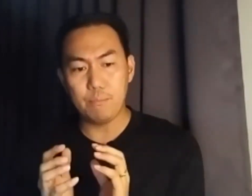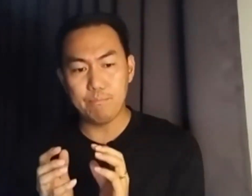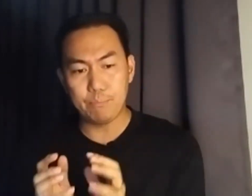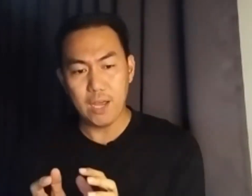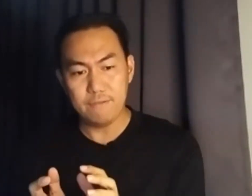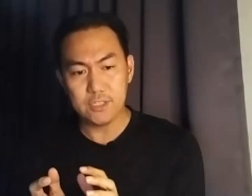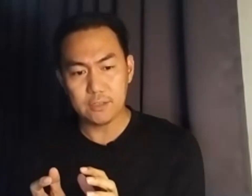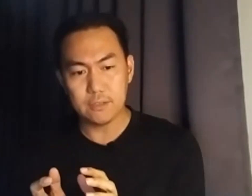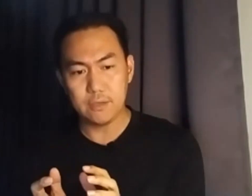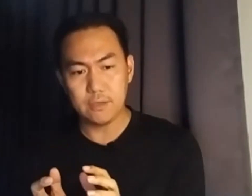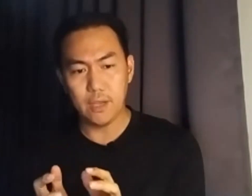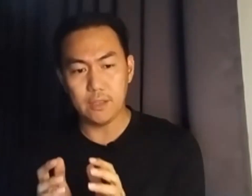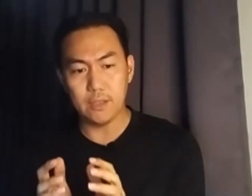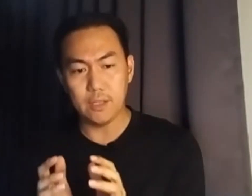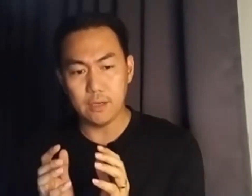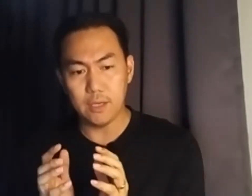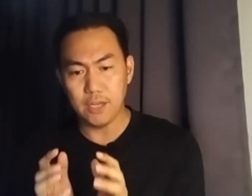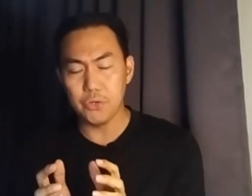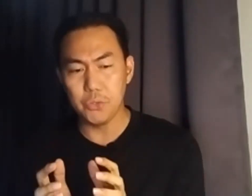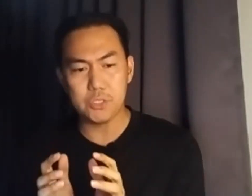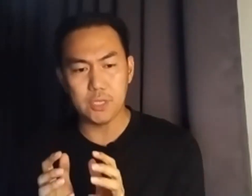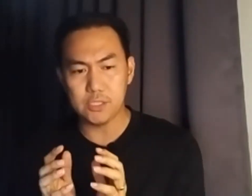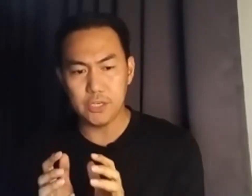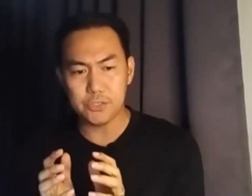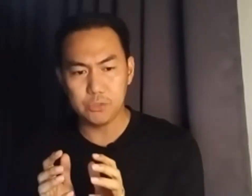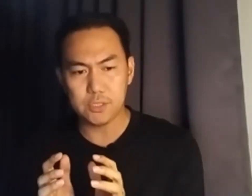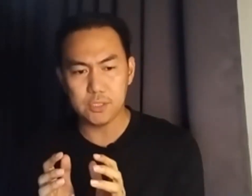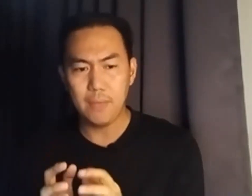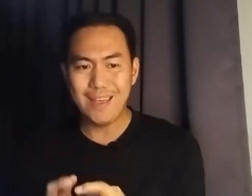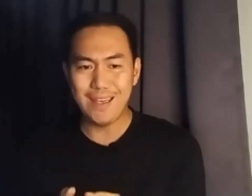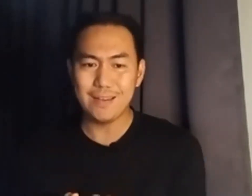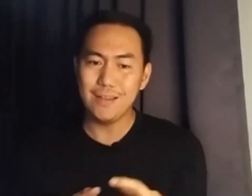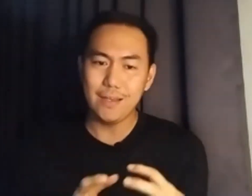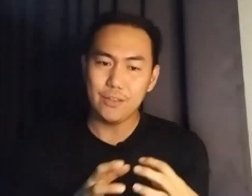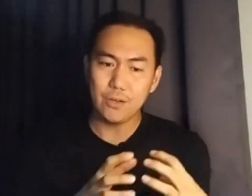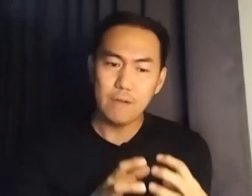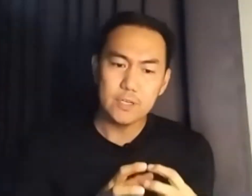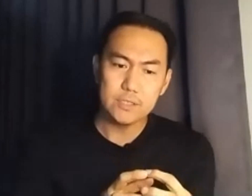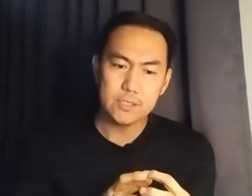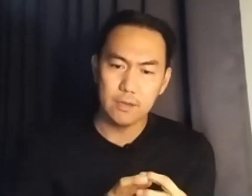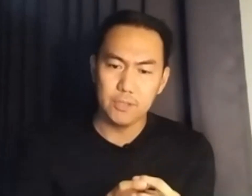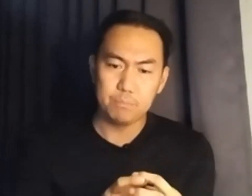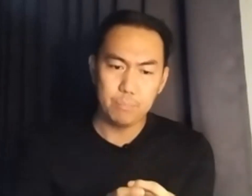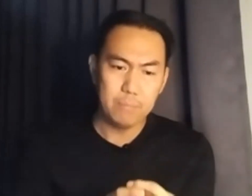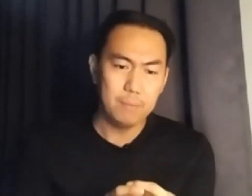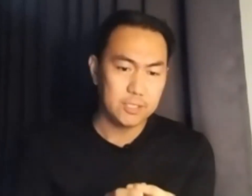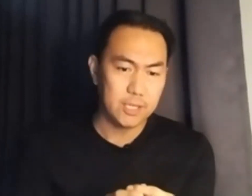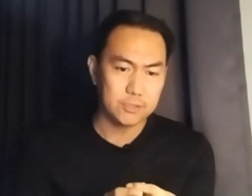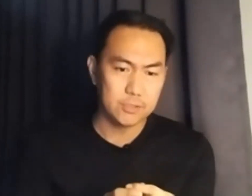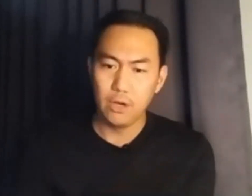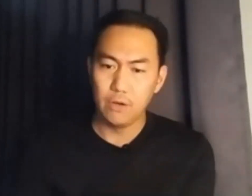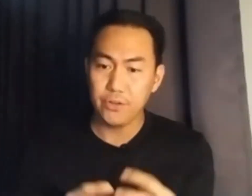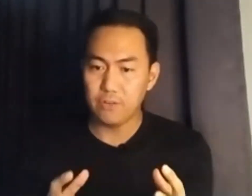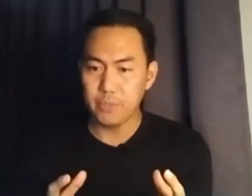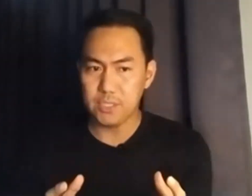the private sector, in the NGOs and CSO system, and in the governance of the public